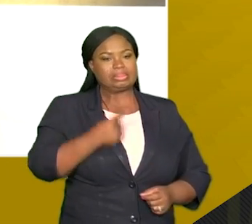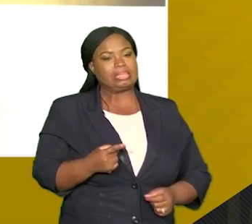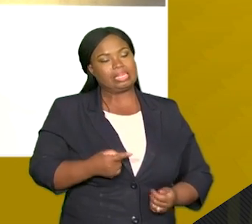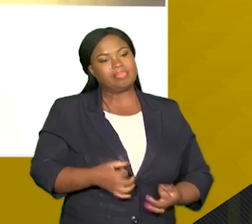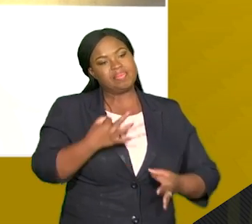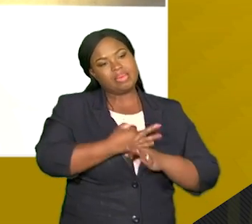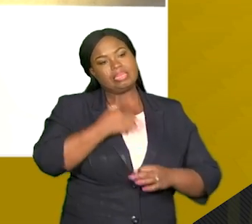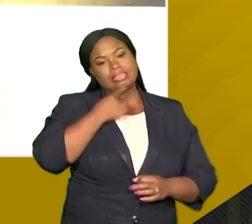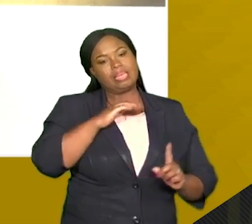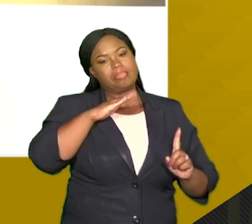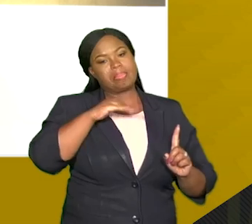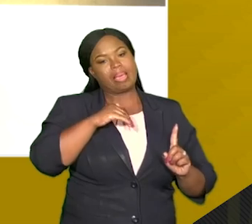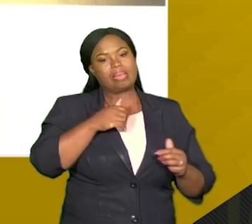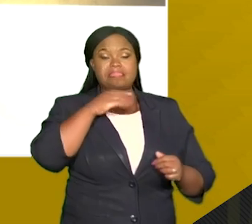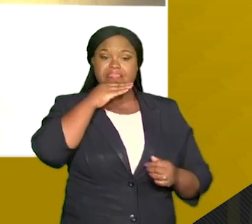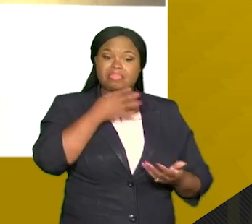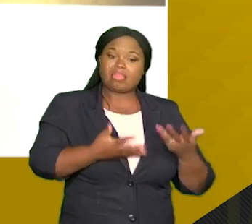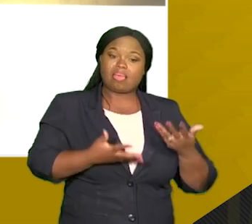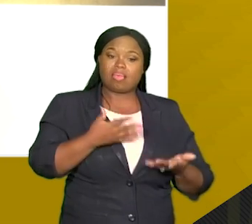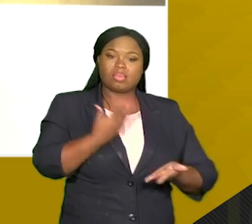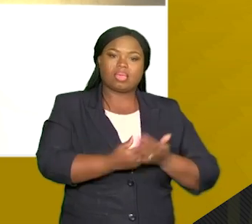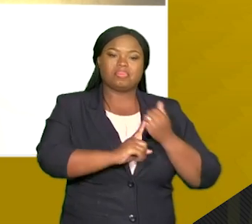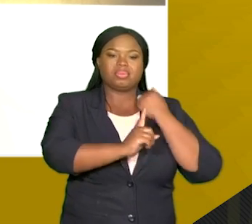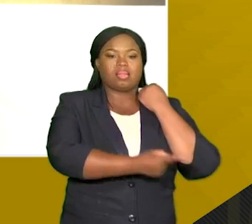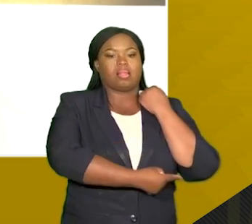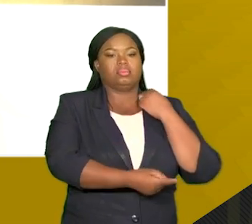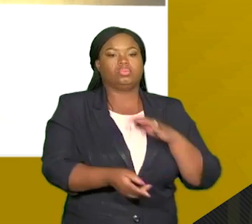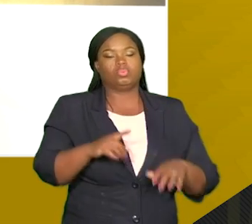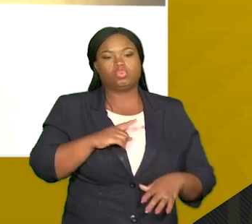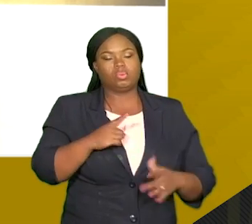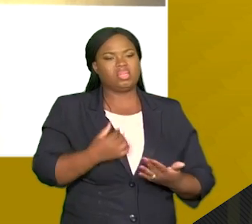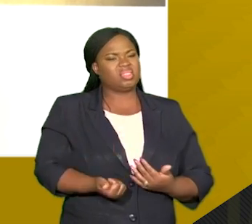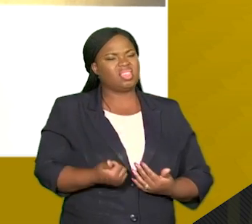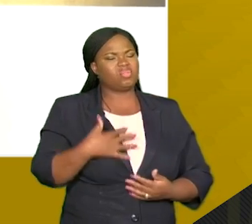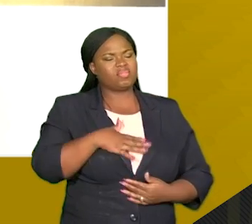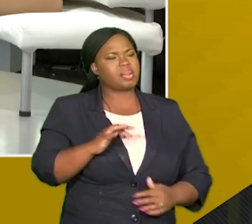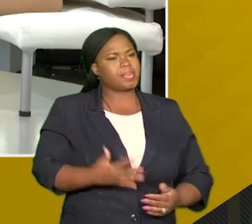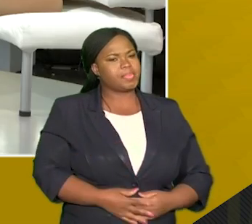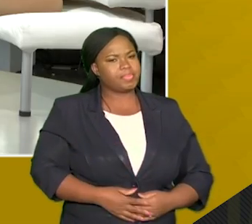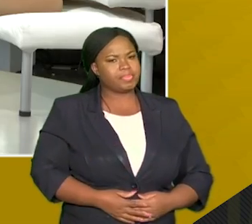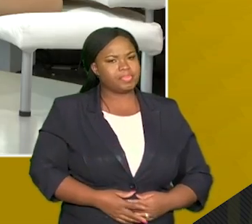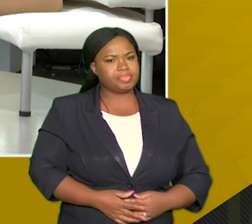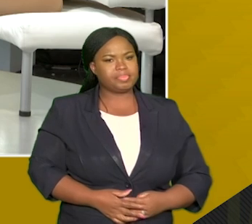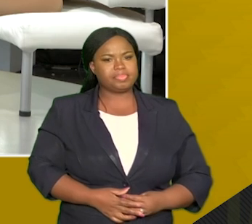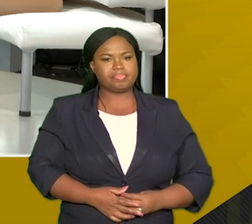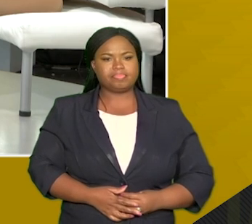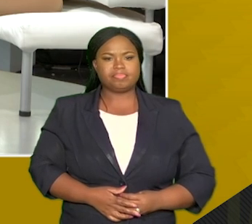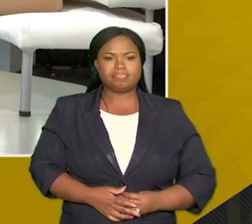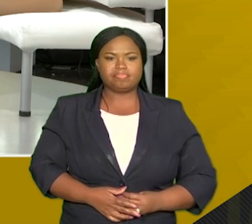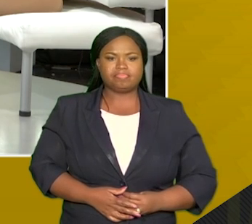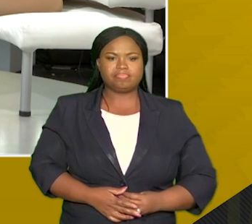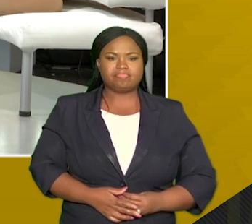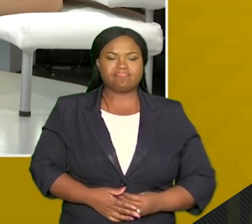This might be my last goodbye to my dad. And then this happens, there's an injury. How did it make you feel? True, I had to make